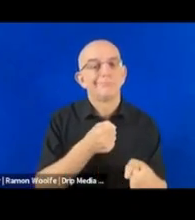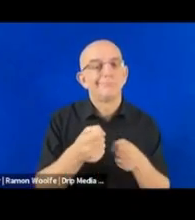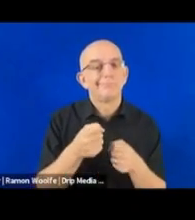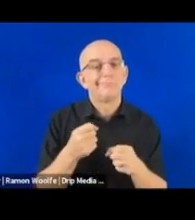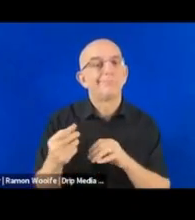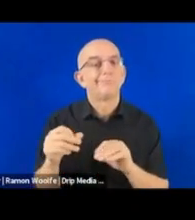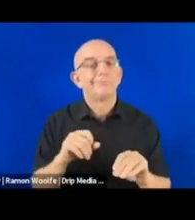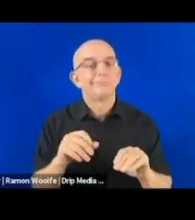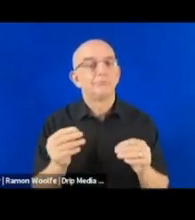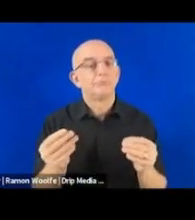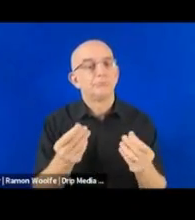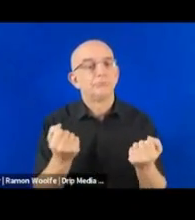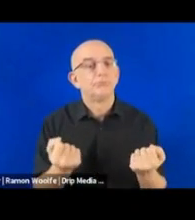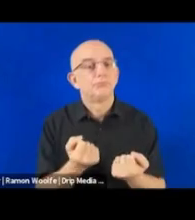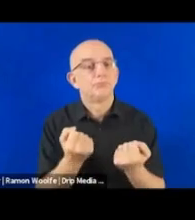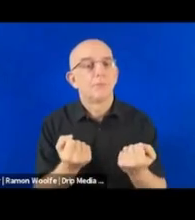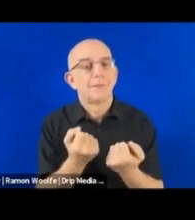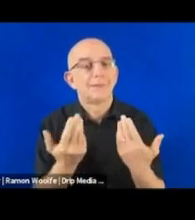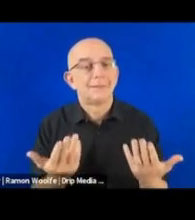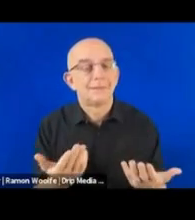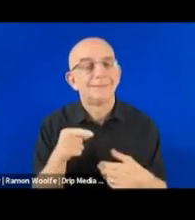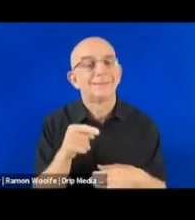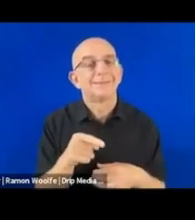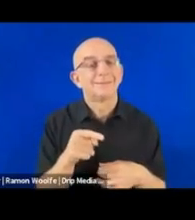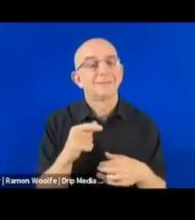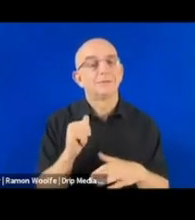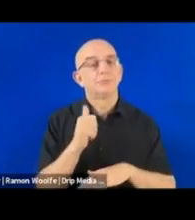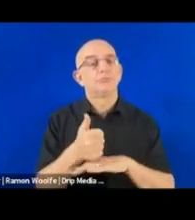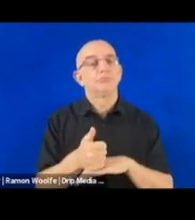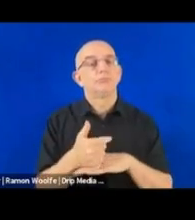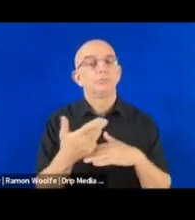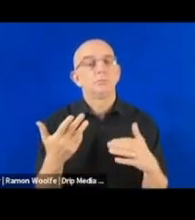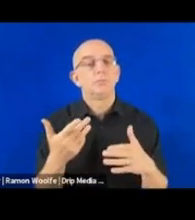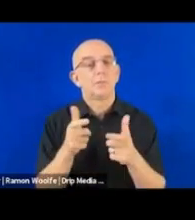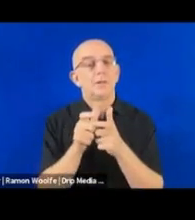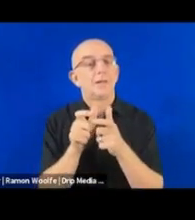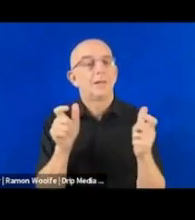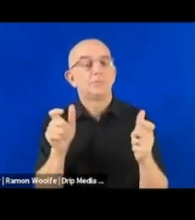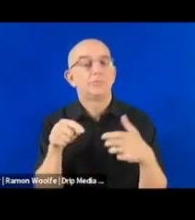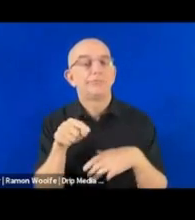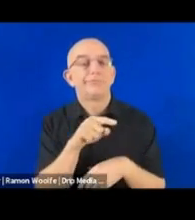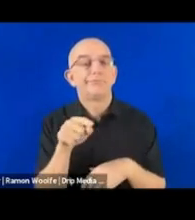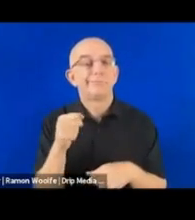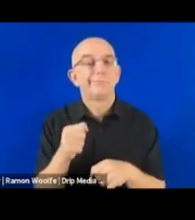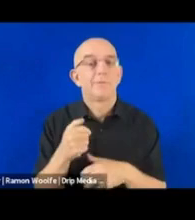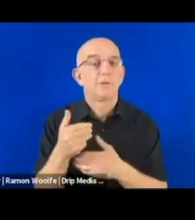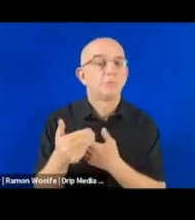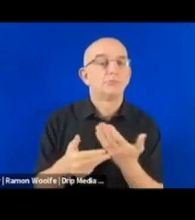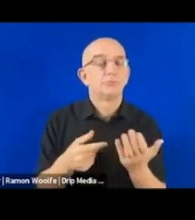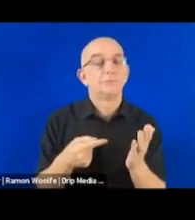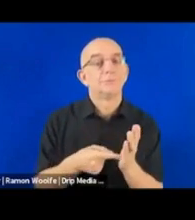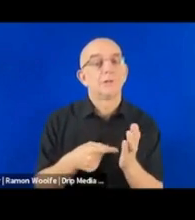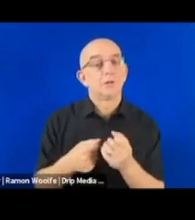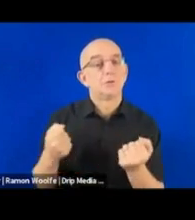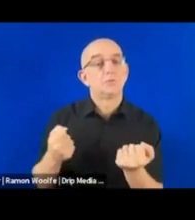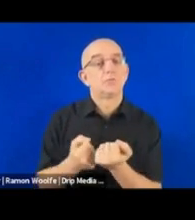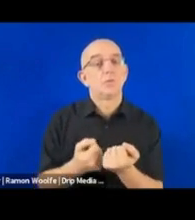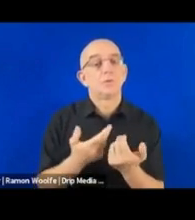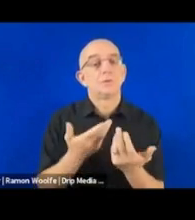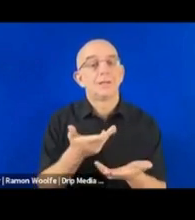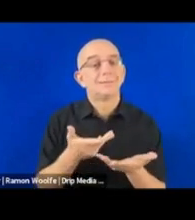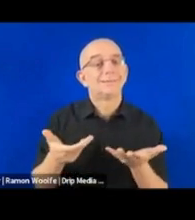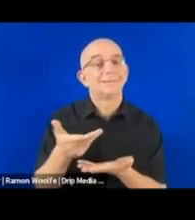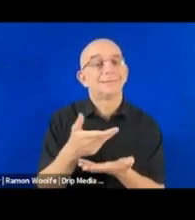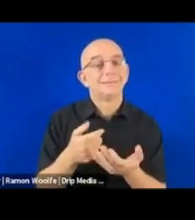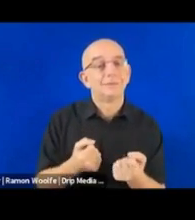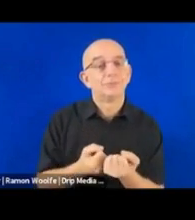Transform Africa. So later on, Magomero entered a partnership with Transform Africa, but this